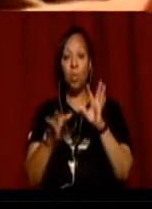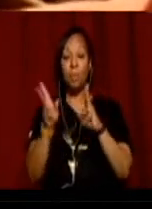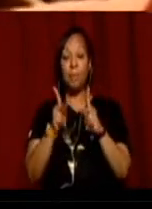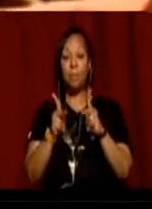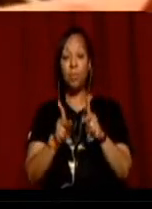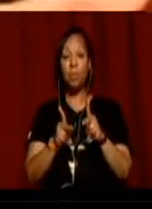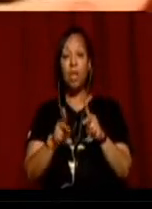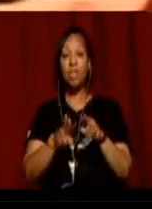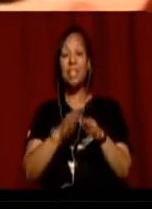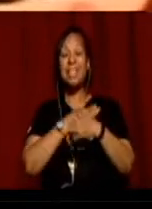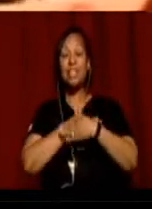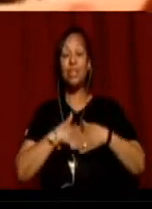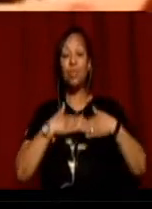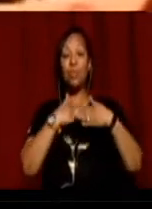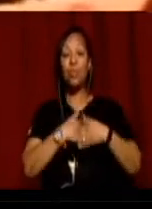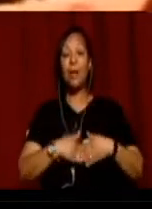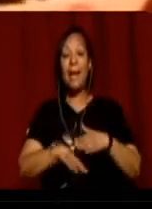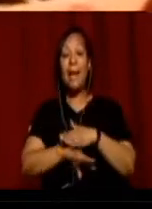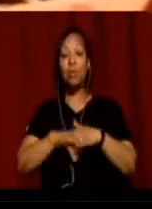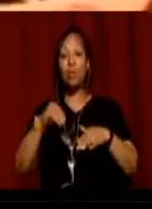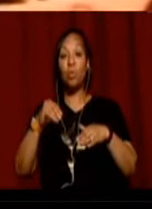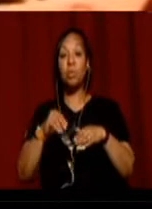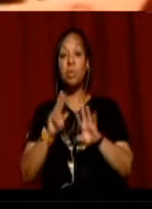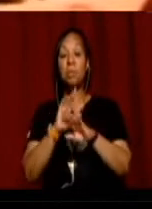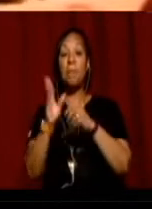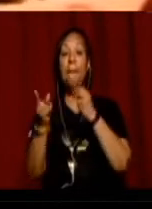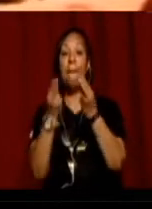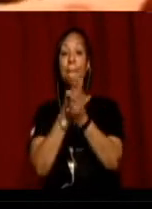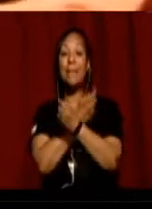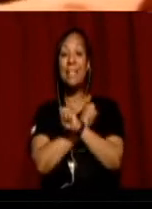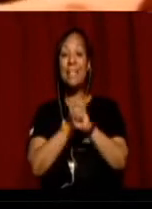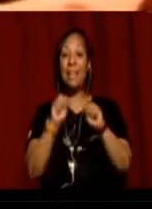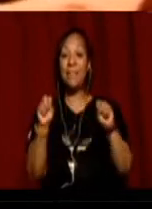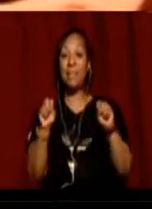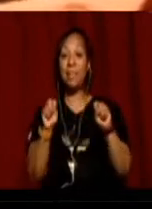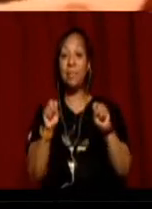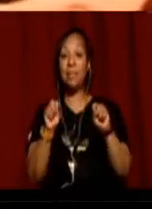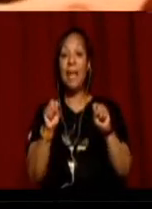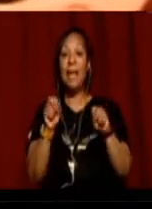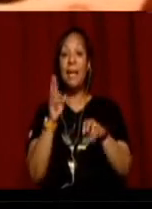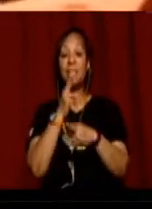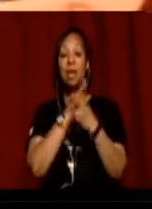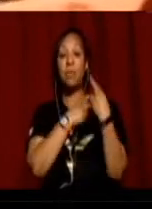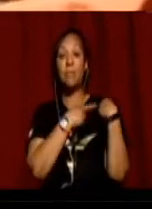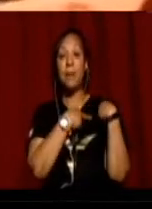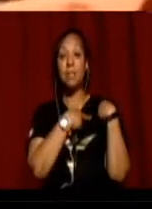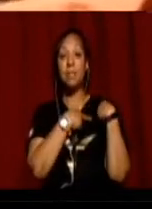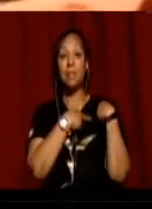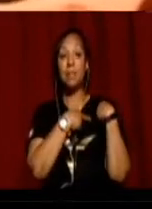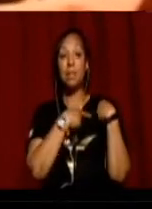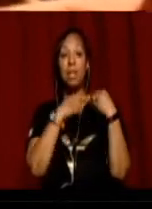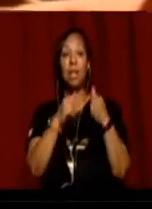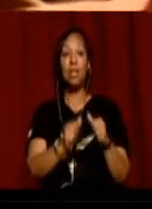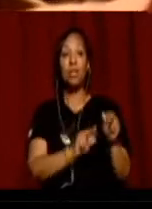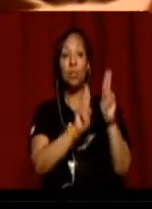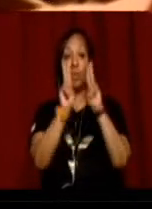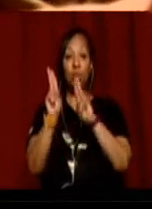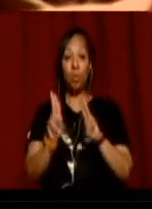the outdoors, but to do it safely. And it's our job in the health department to monitor that and to make sure that people are